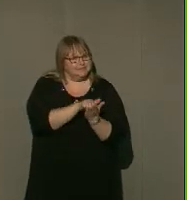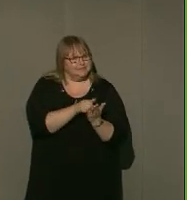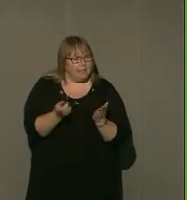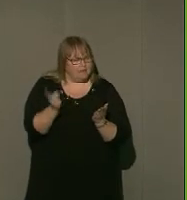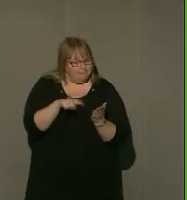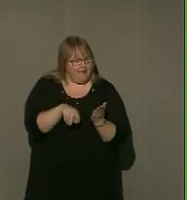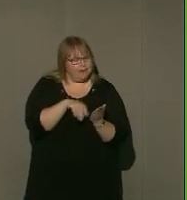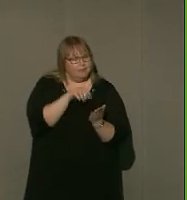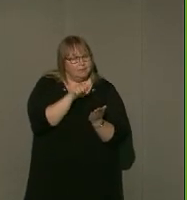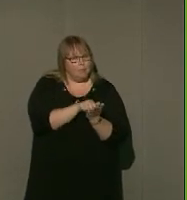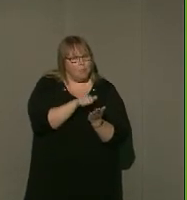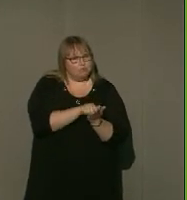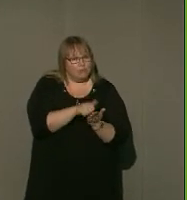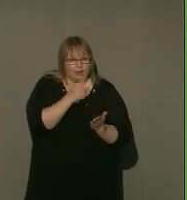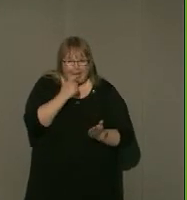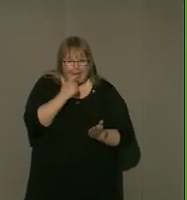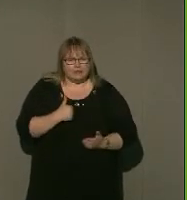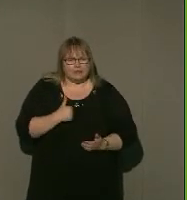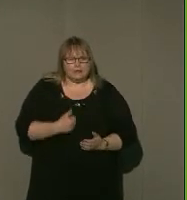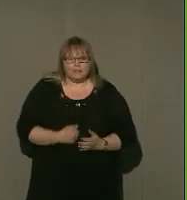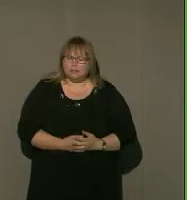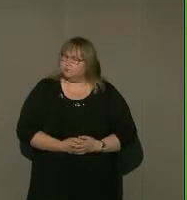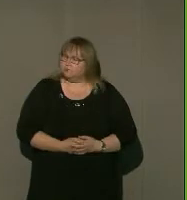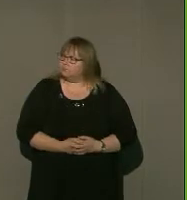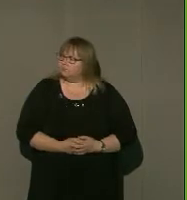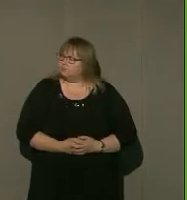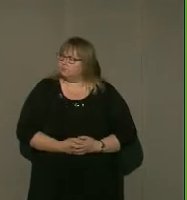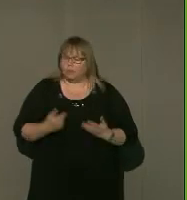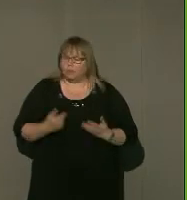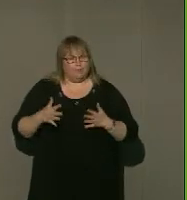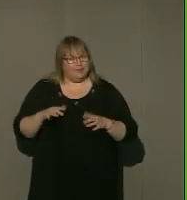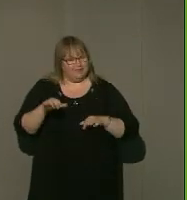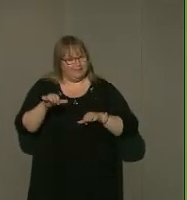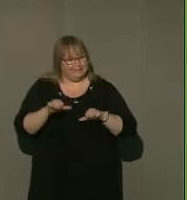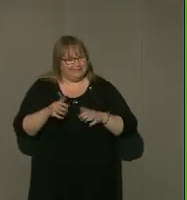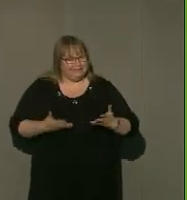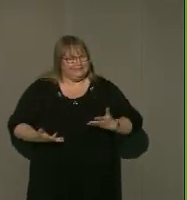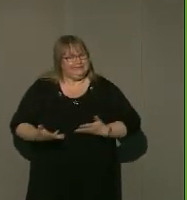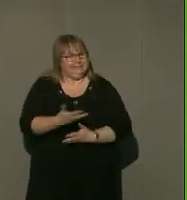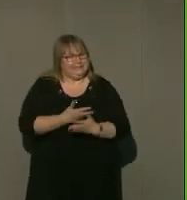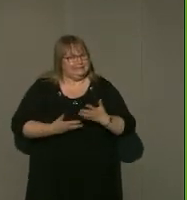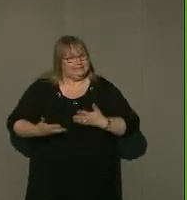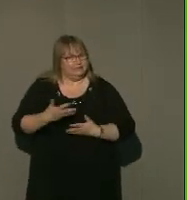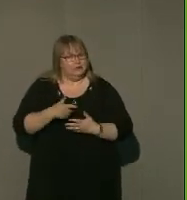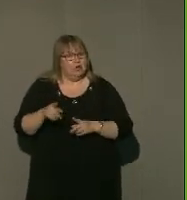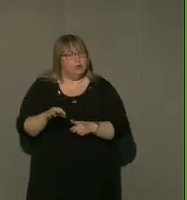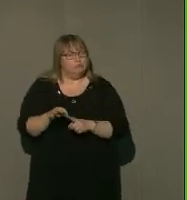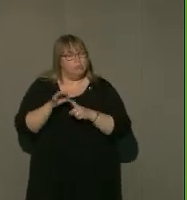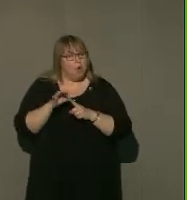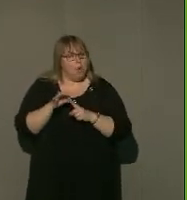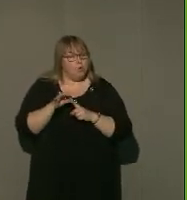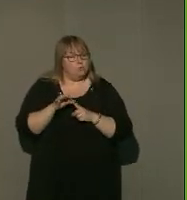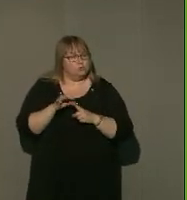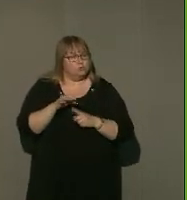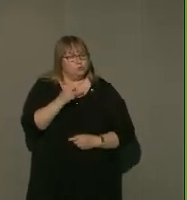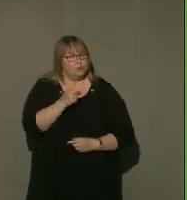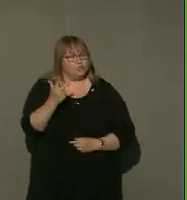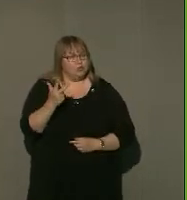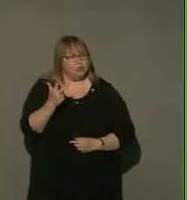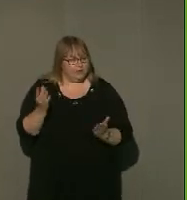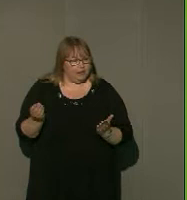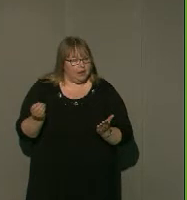Can that be heard, please? We've had a brief discussion of that. If you propose moving the whole of 23 back in